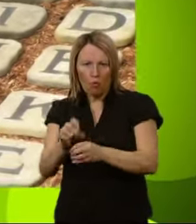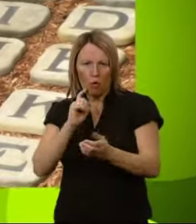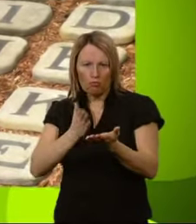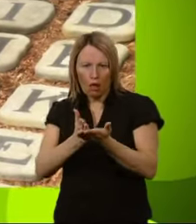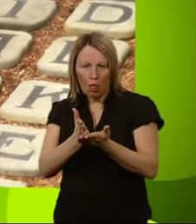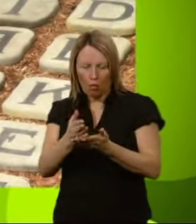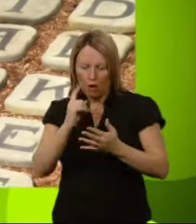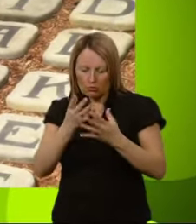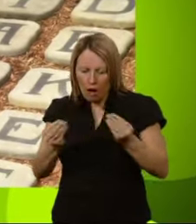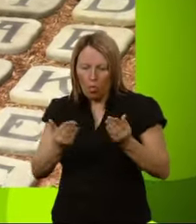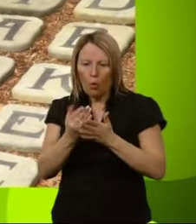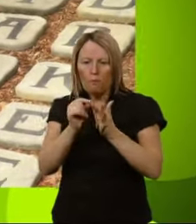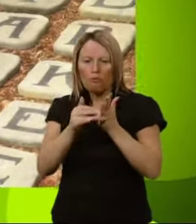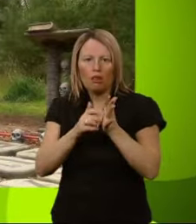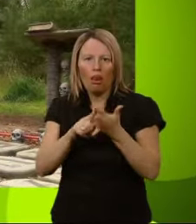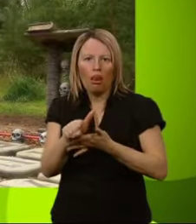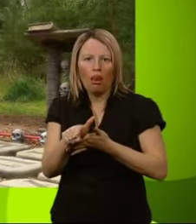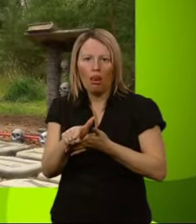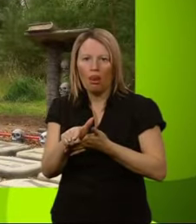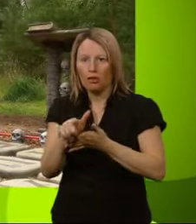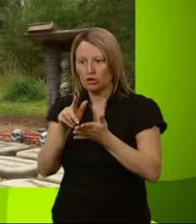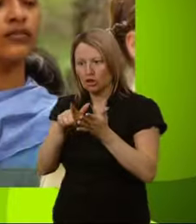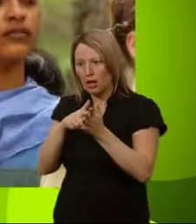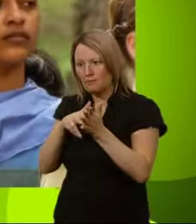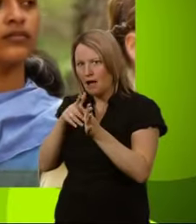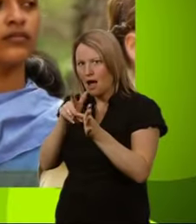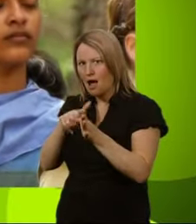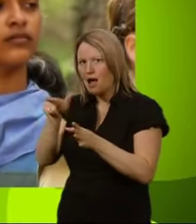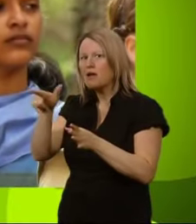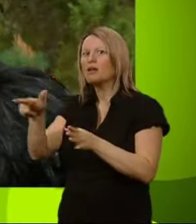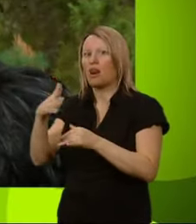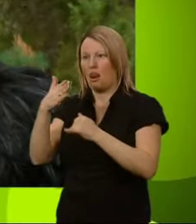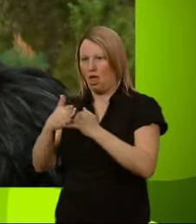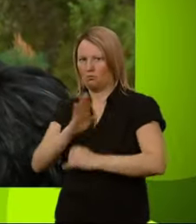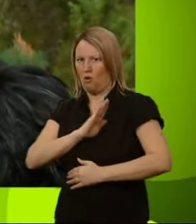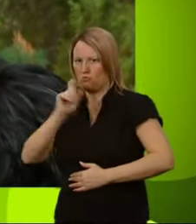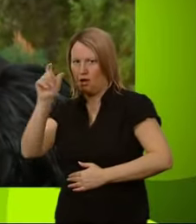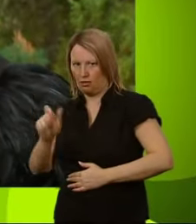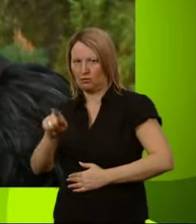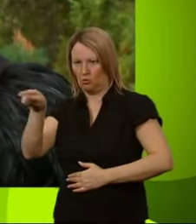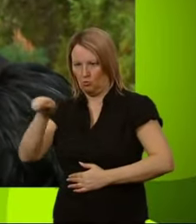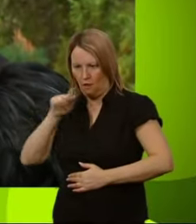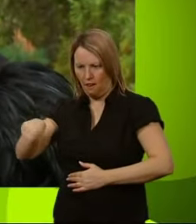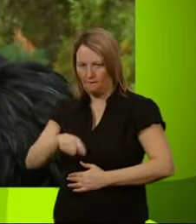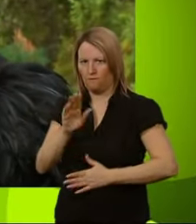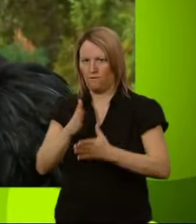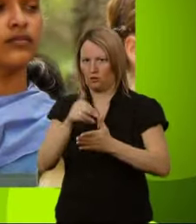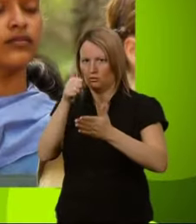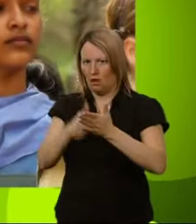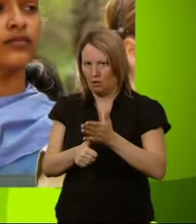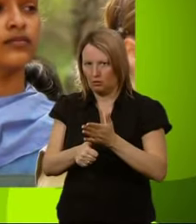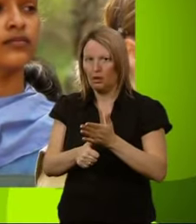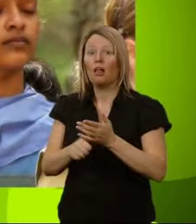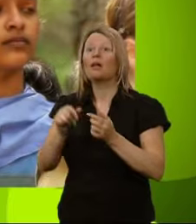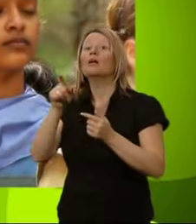can solve its puzzle. Javmi, you are our last place warrior, so you will walk the path. Bertar,